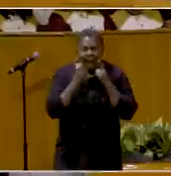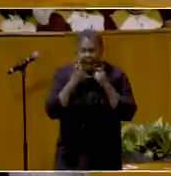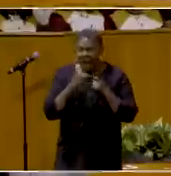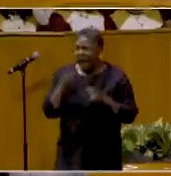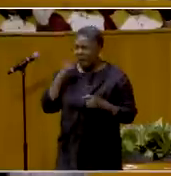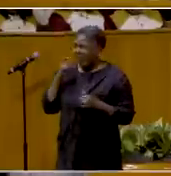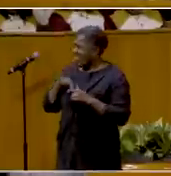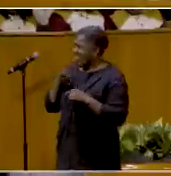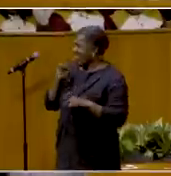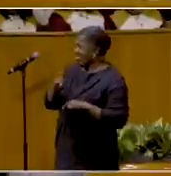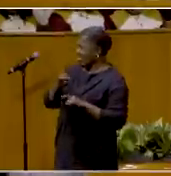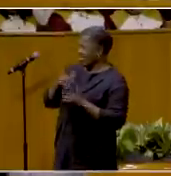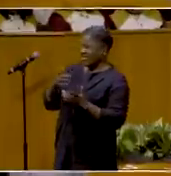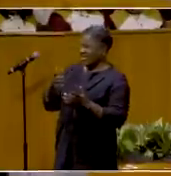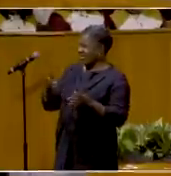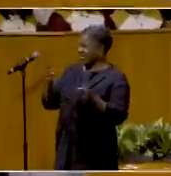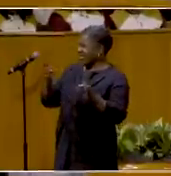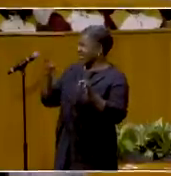some...